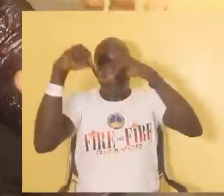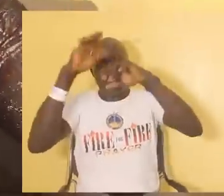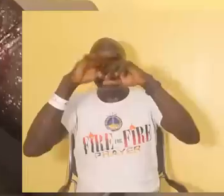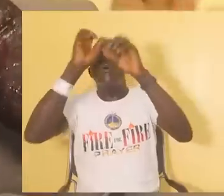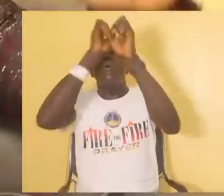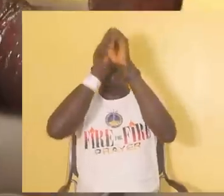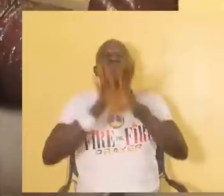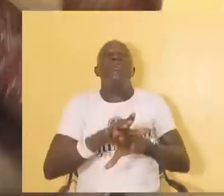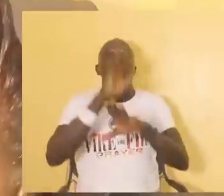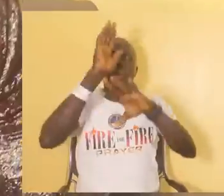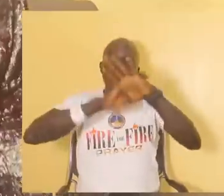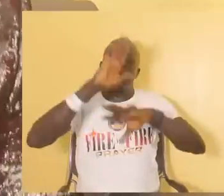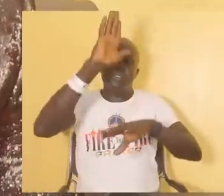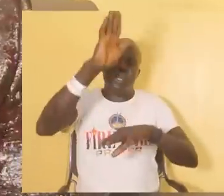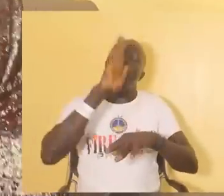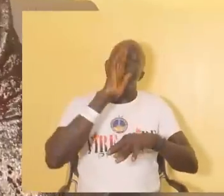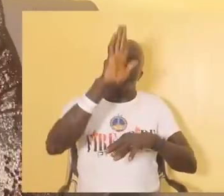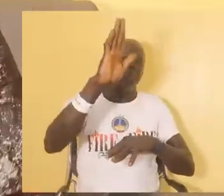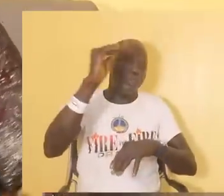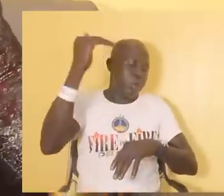Ibuku orun koma mi olori.